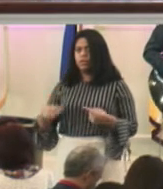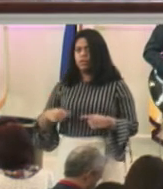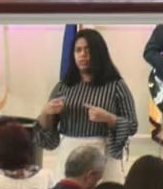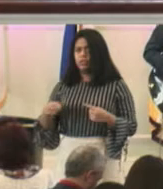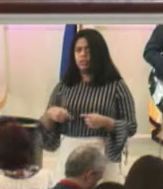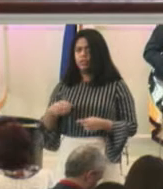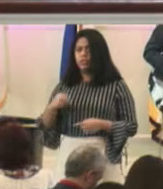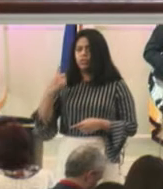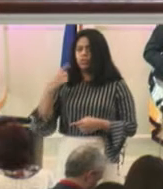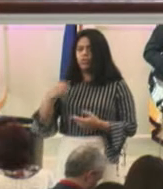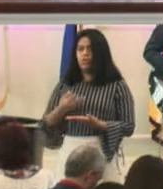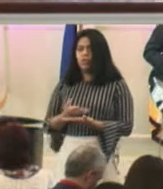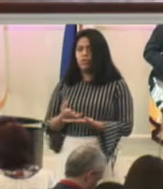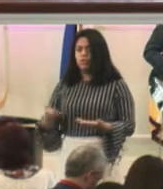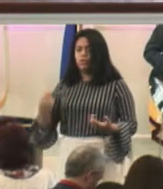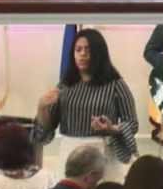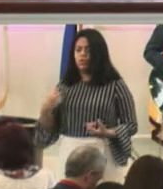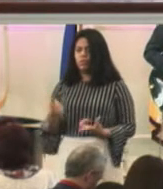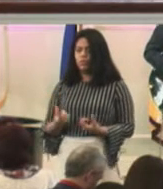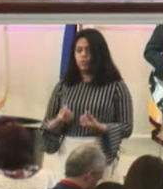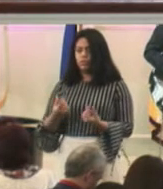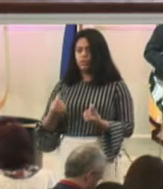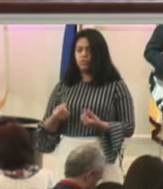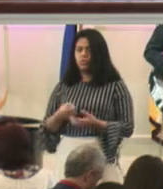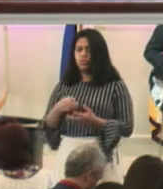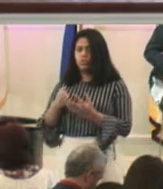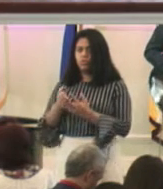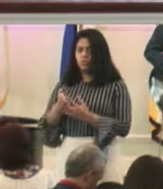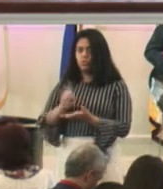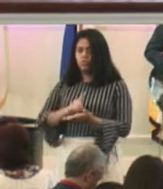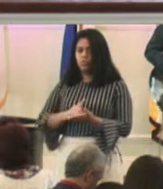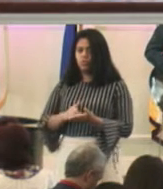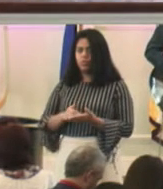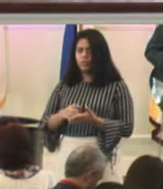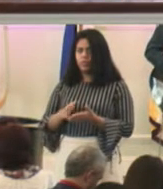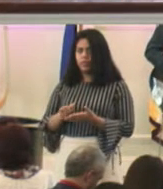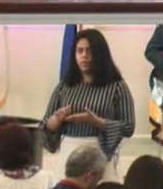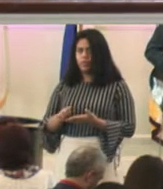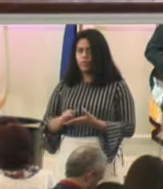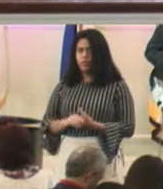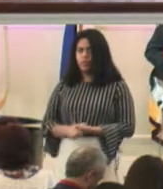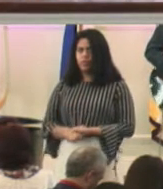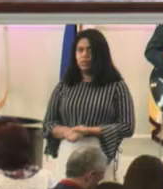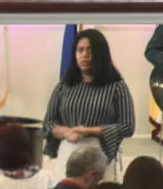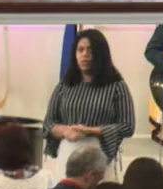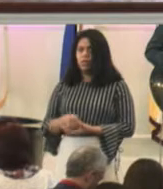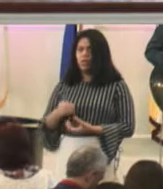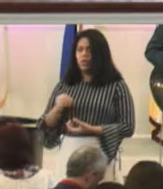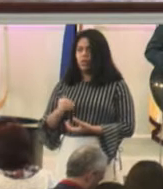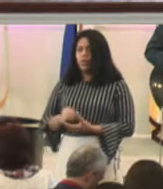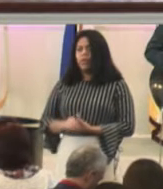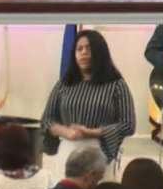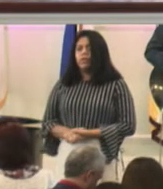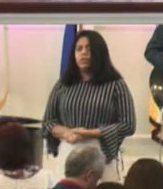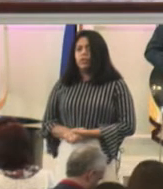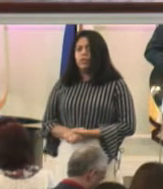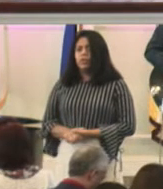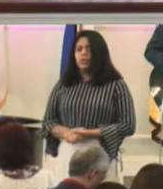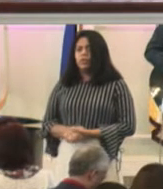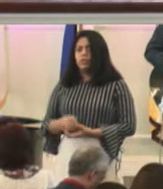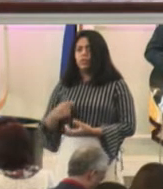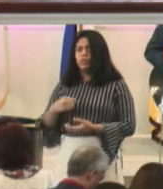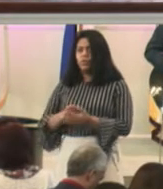for everything we could have done throughout the week, intentionally and not knowing. We pray